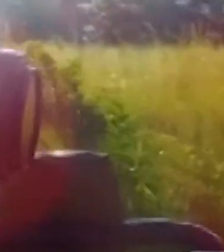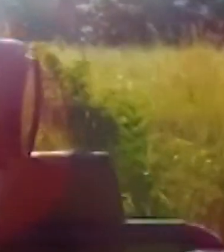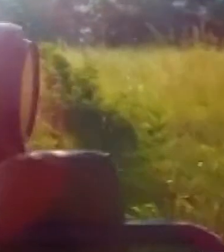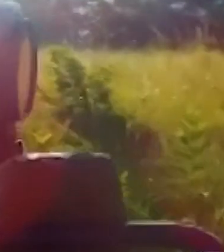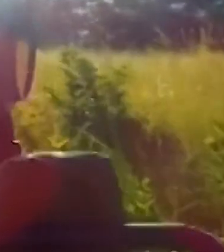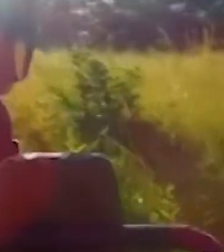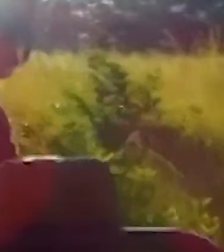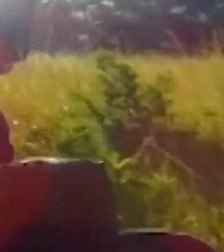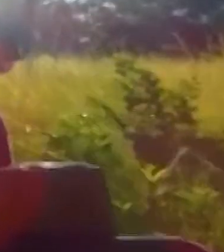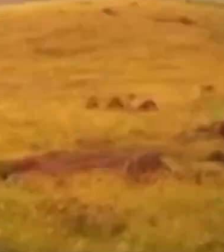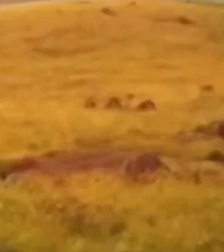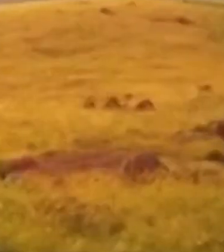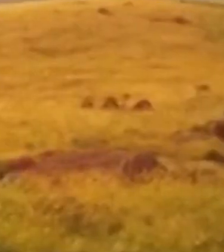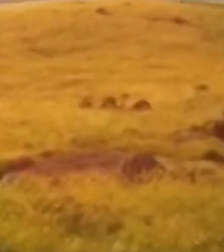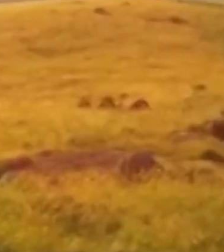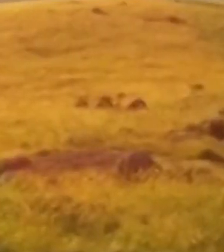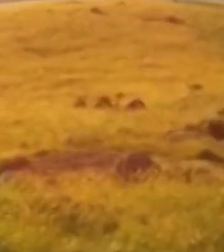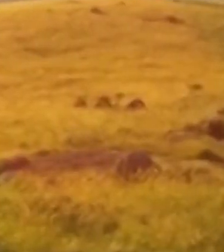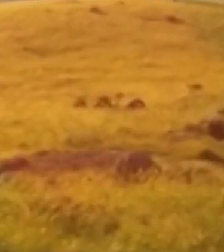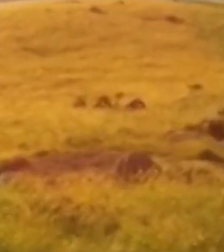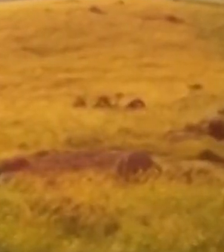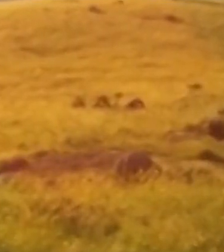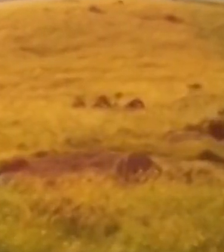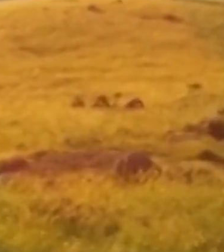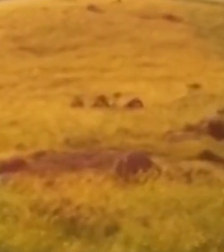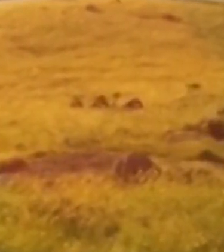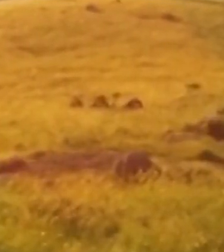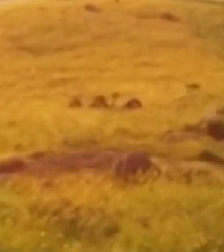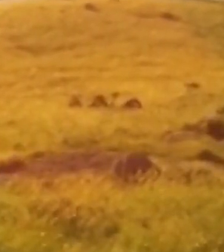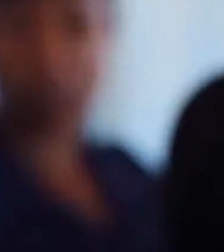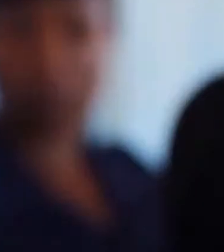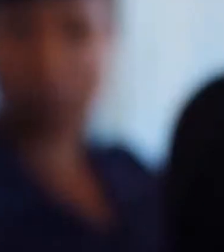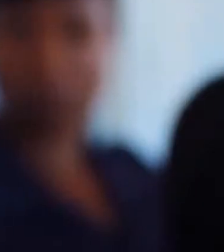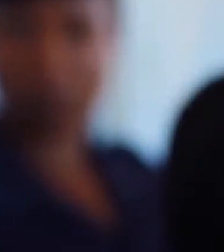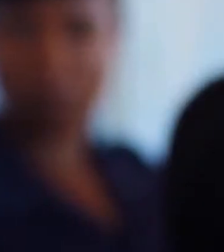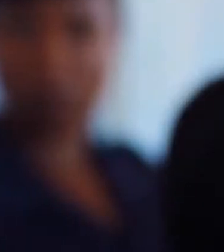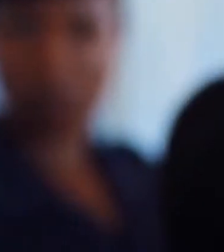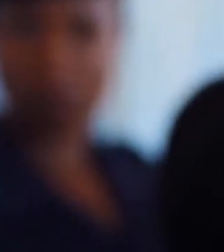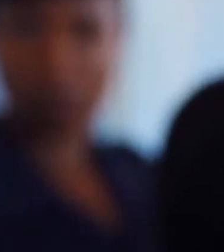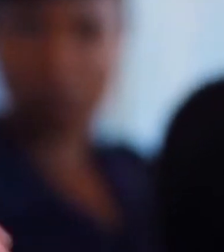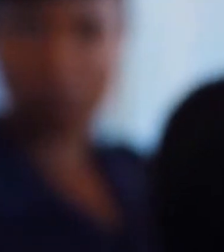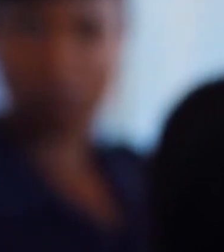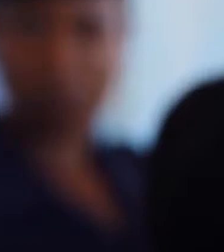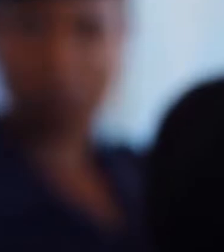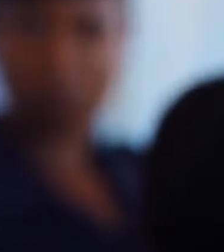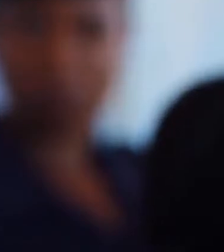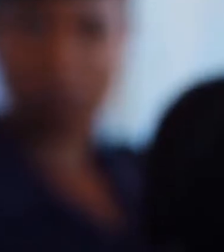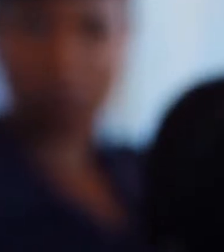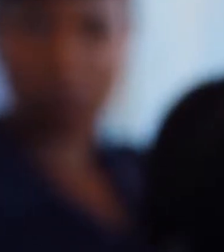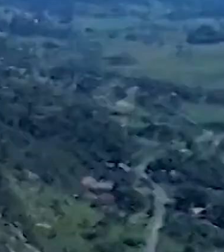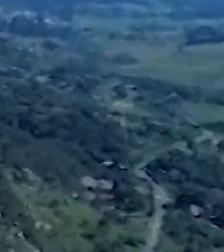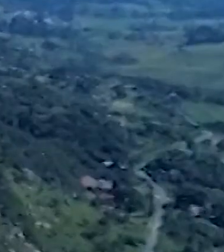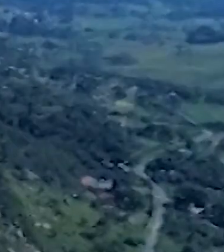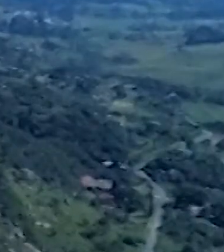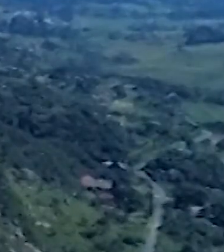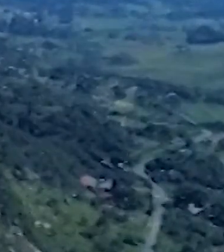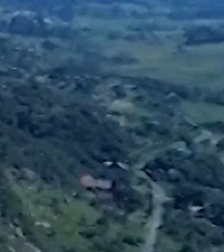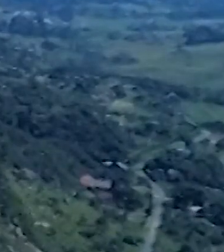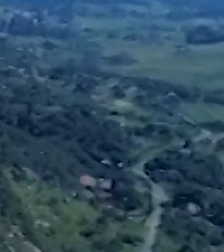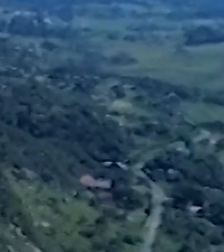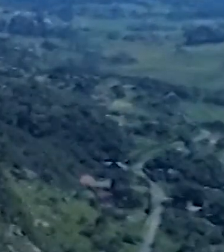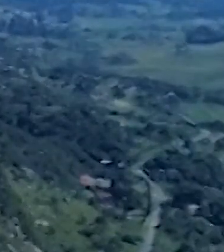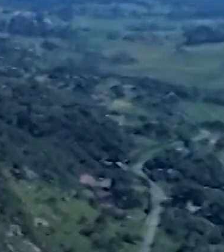You ask, and we give you the royal experience.